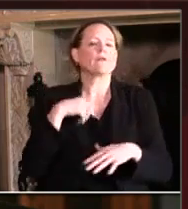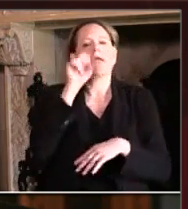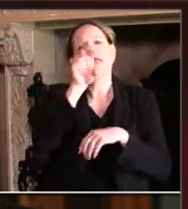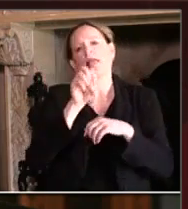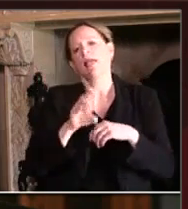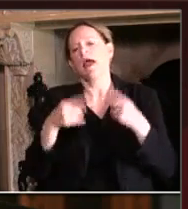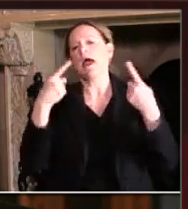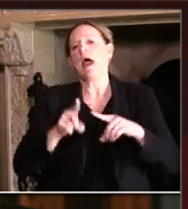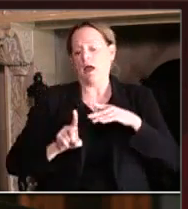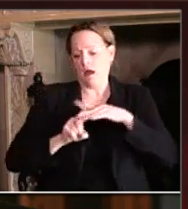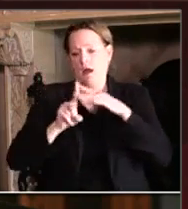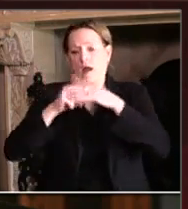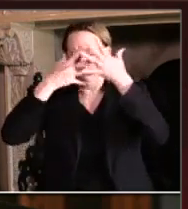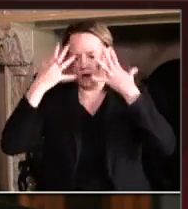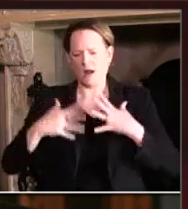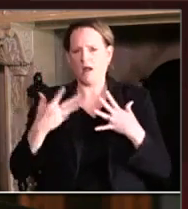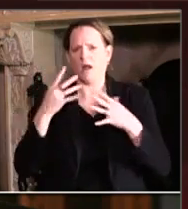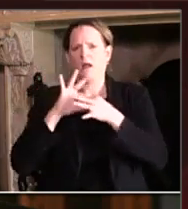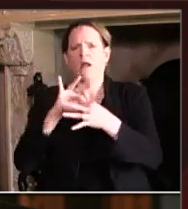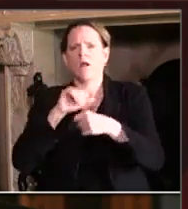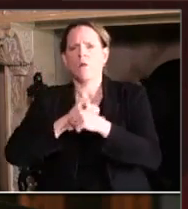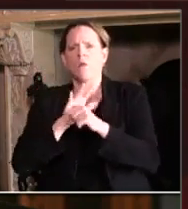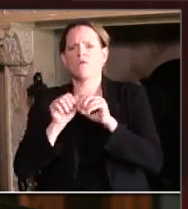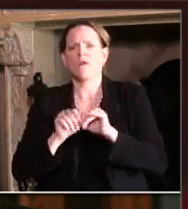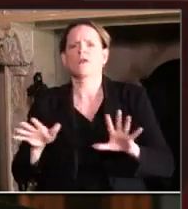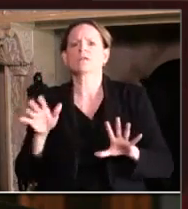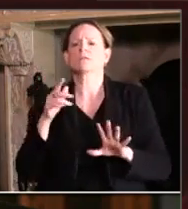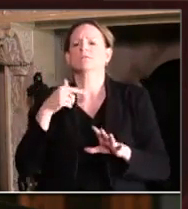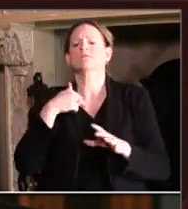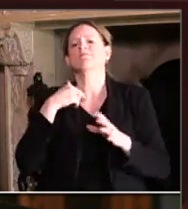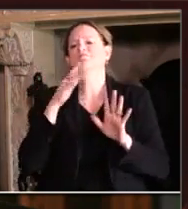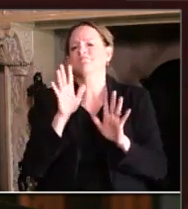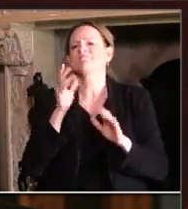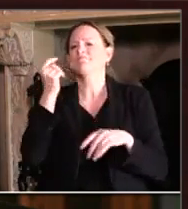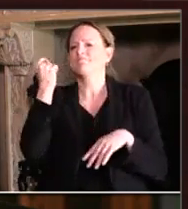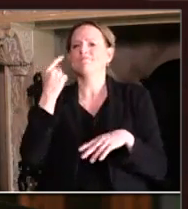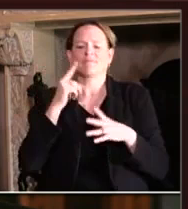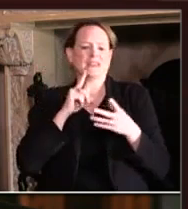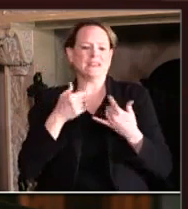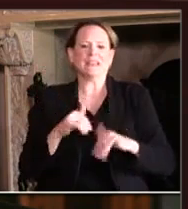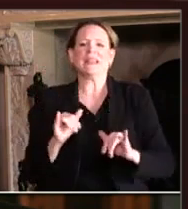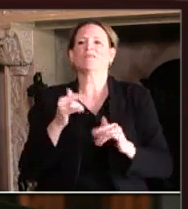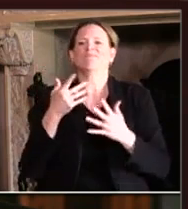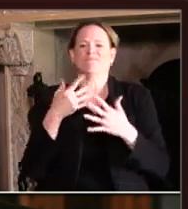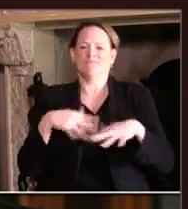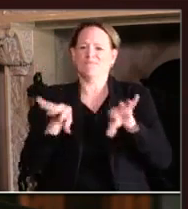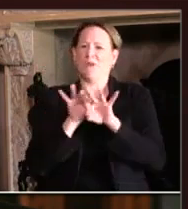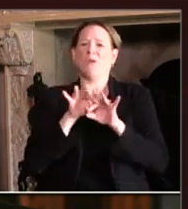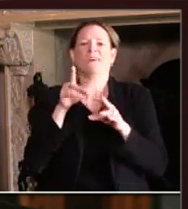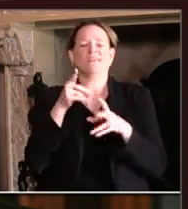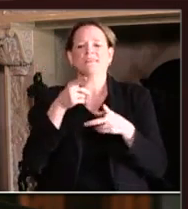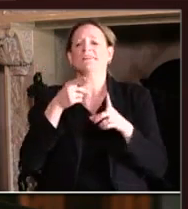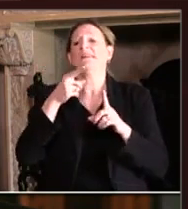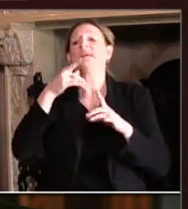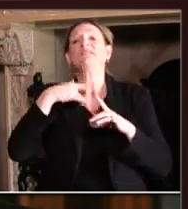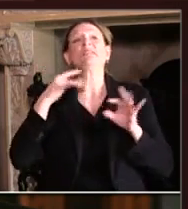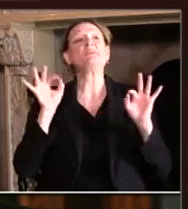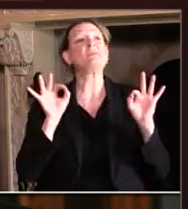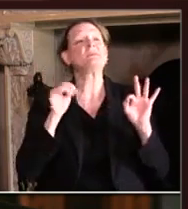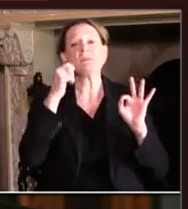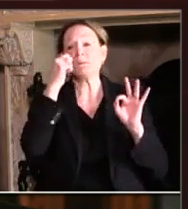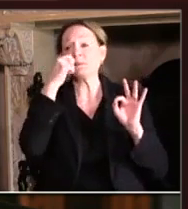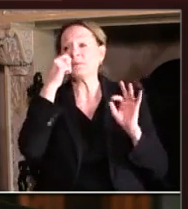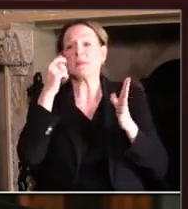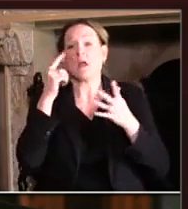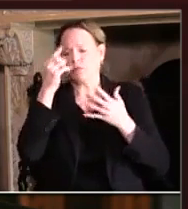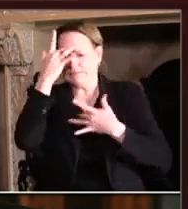these symptoms, or even if your symptoms are mild, you should still get a test. The symptoms to watch for are a